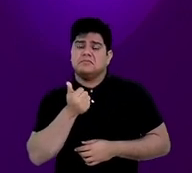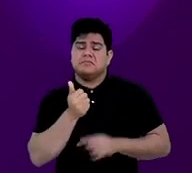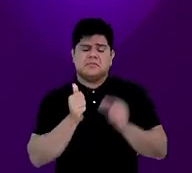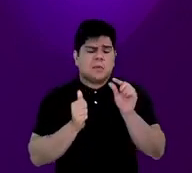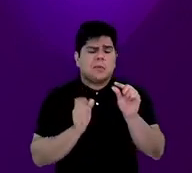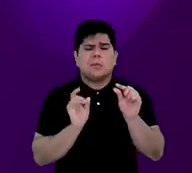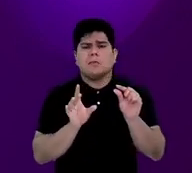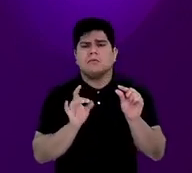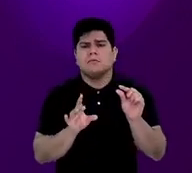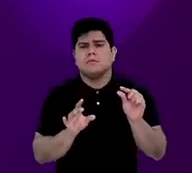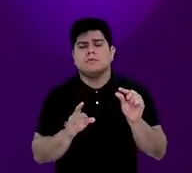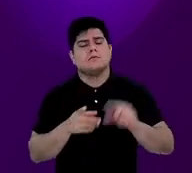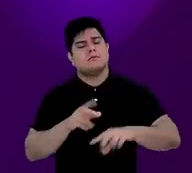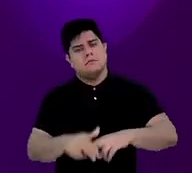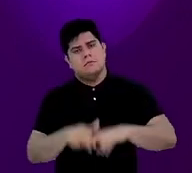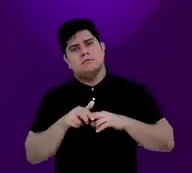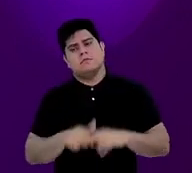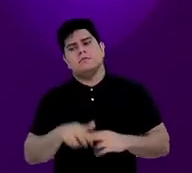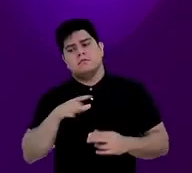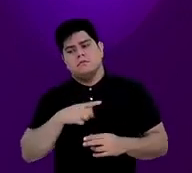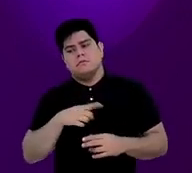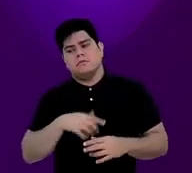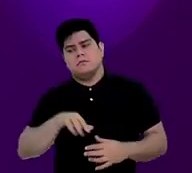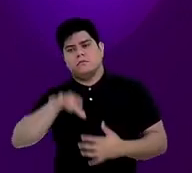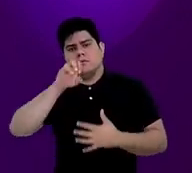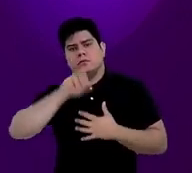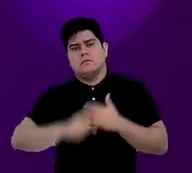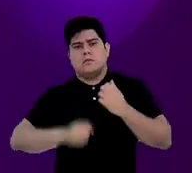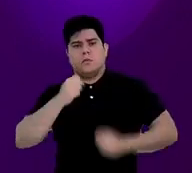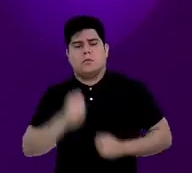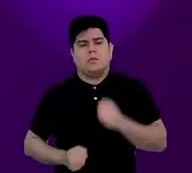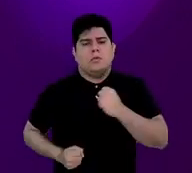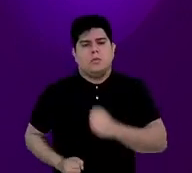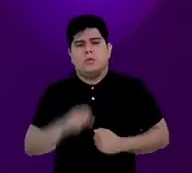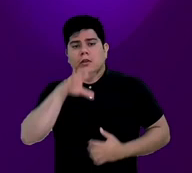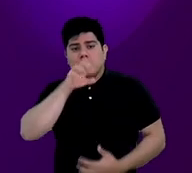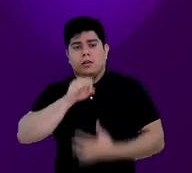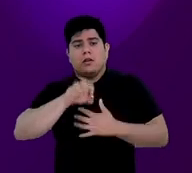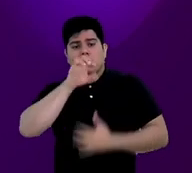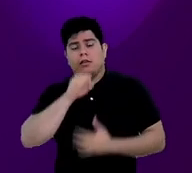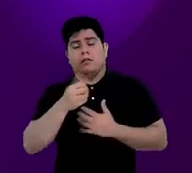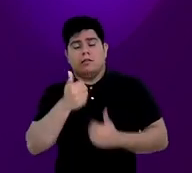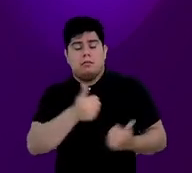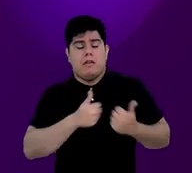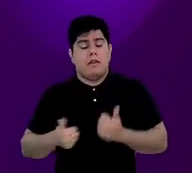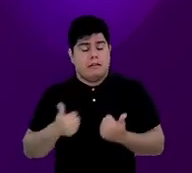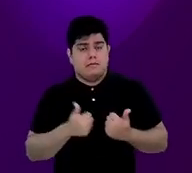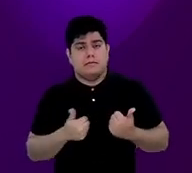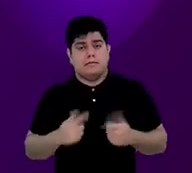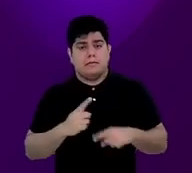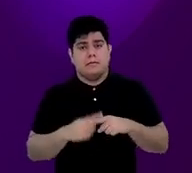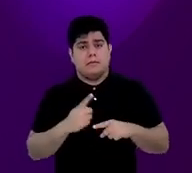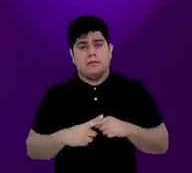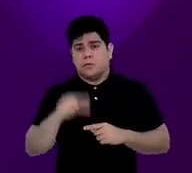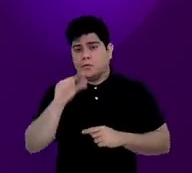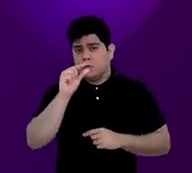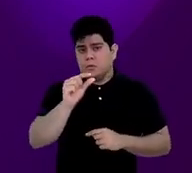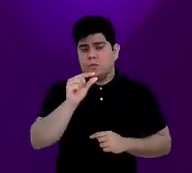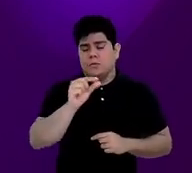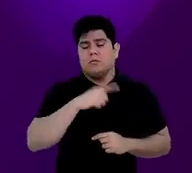good for you, because you're producing brief bursts of reactive oxygen species. There's a lot